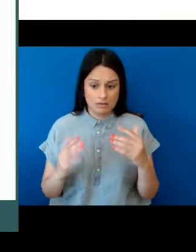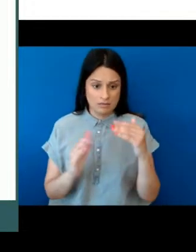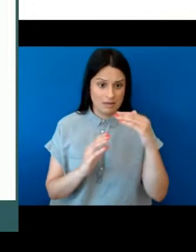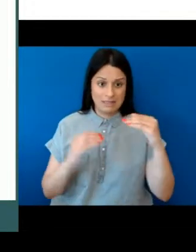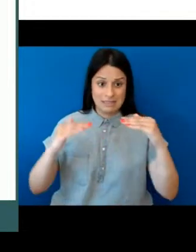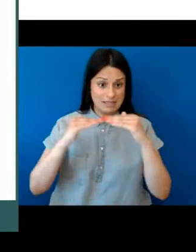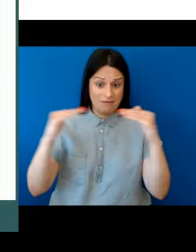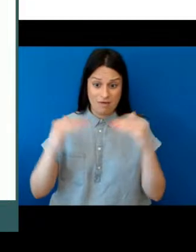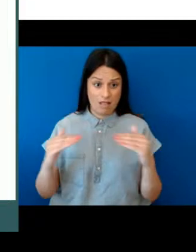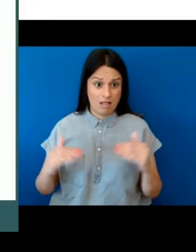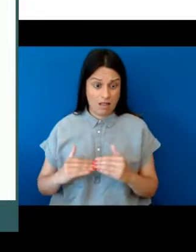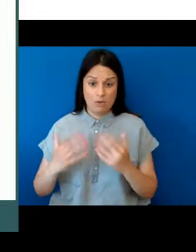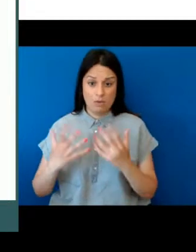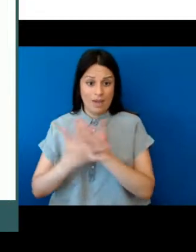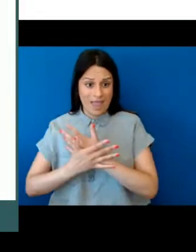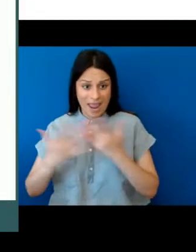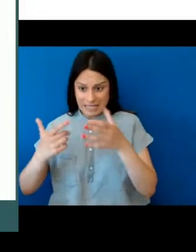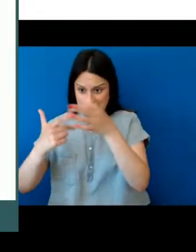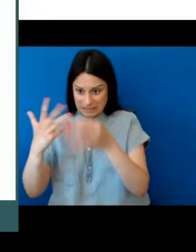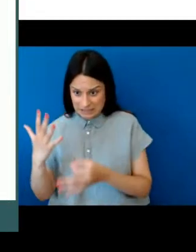symptoms. And